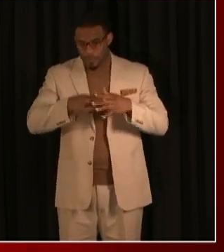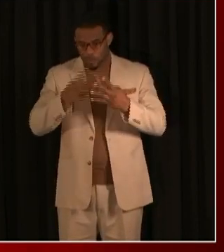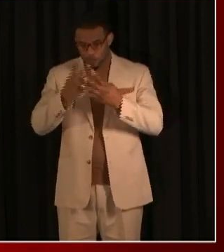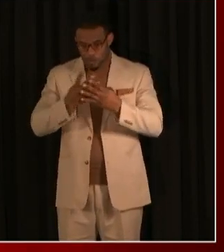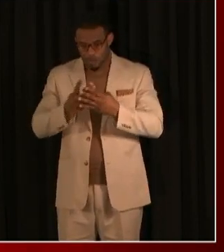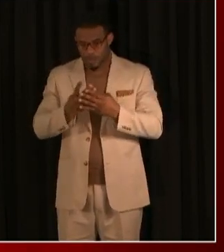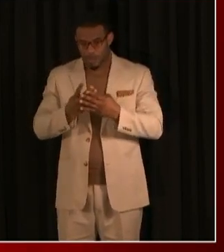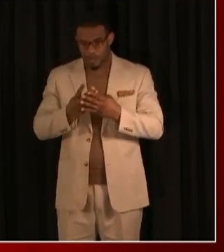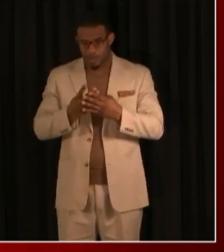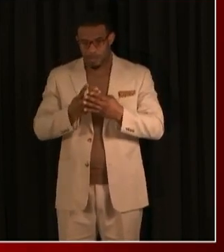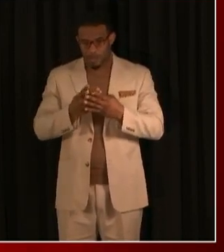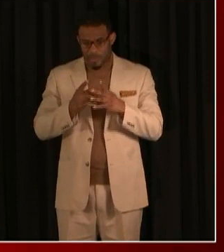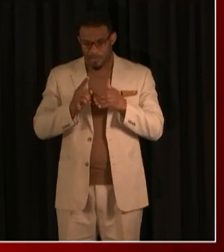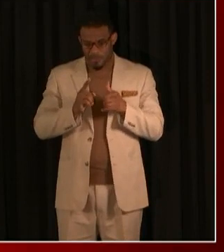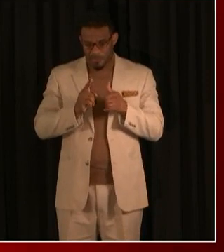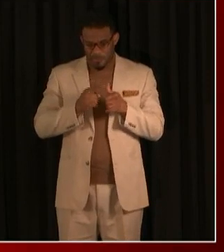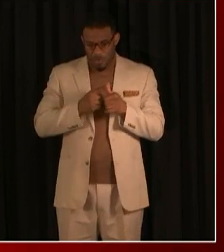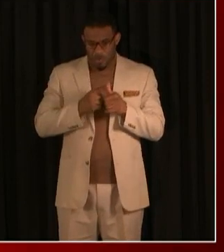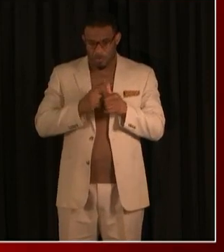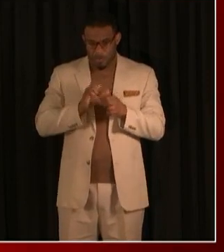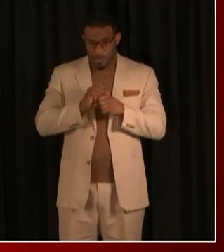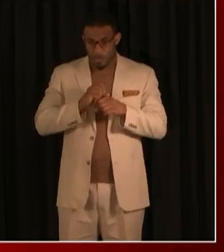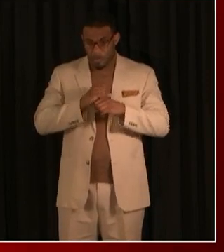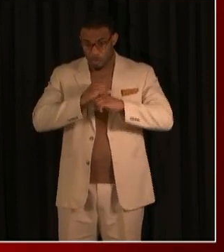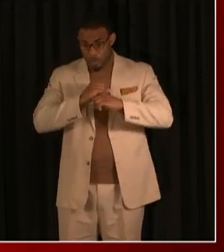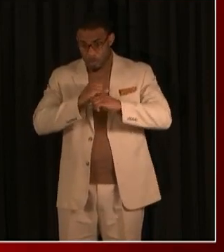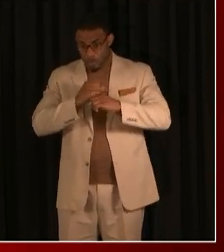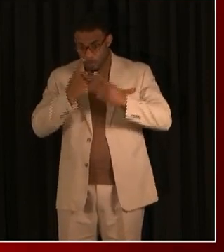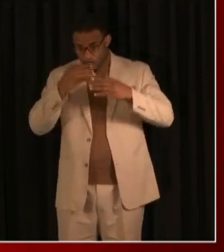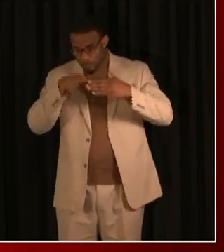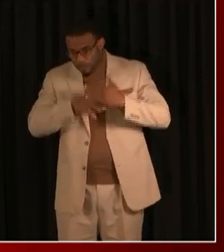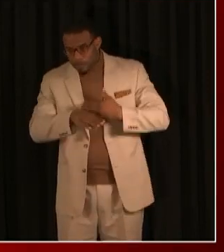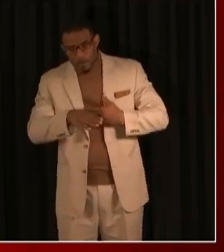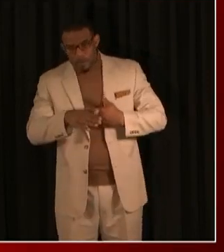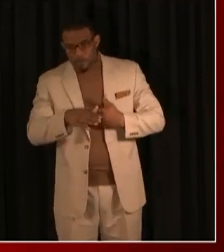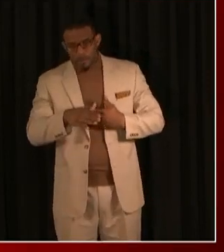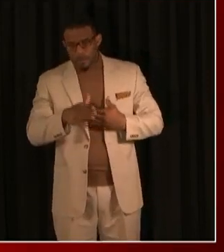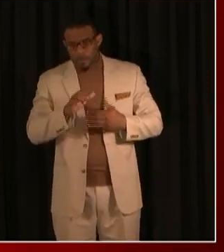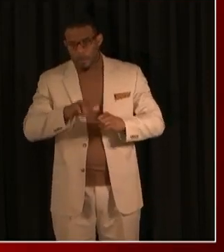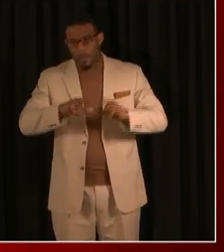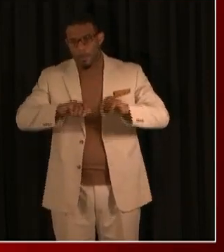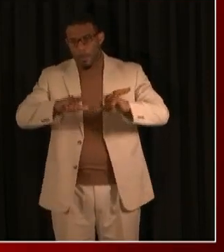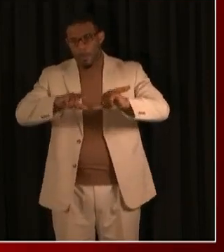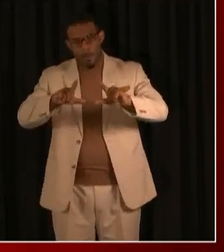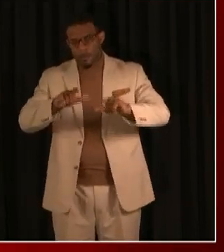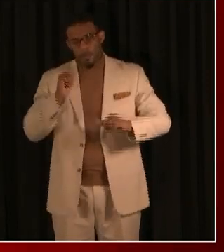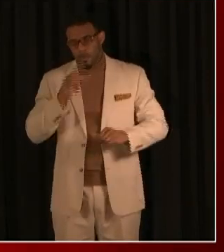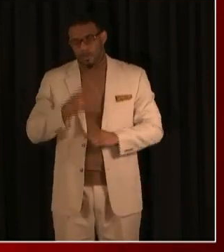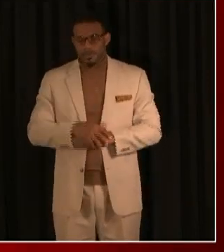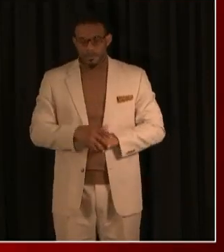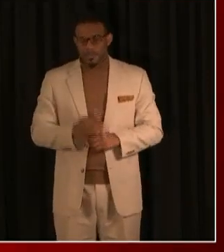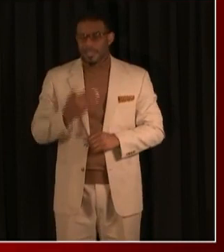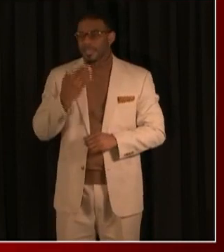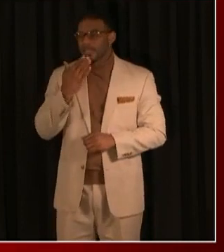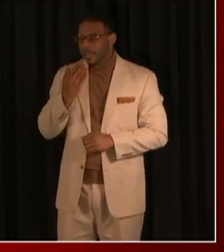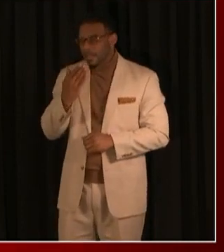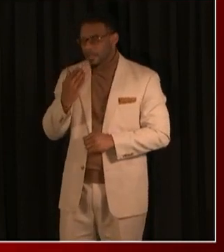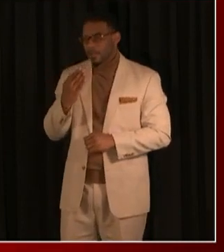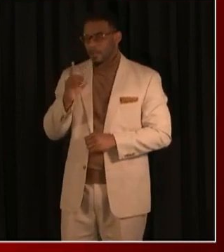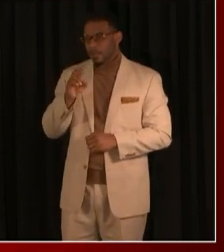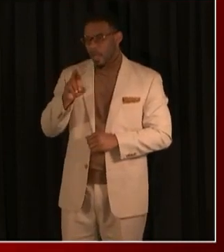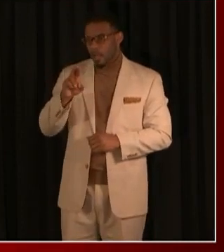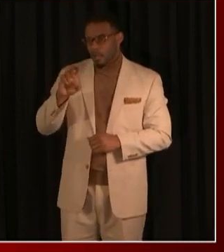initial screening CAPTCHA that is required to secure the site. But Commissioner Chang, thank you for flagging